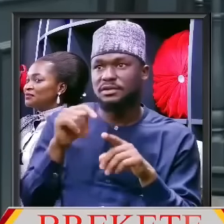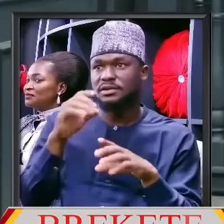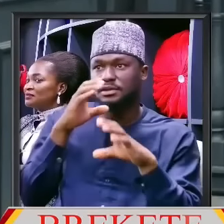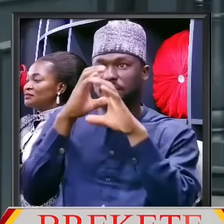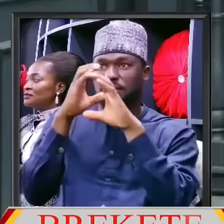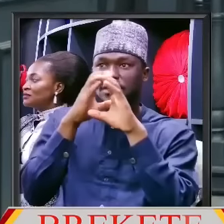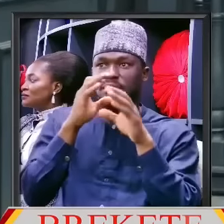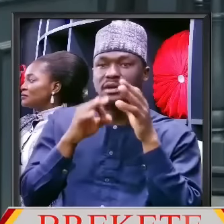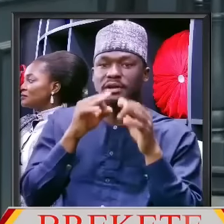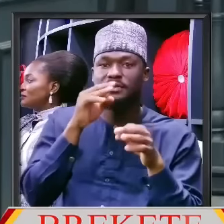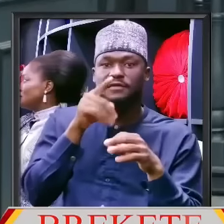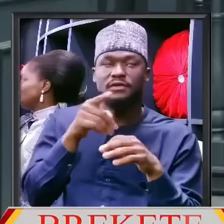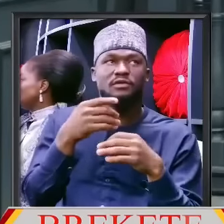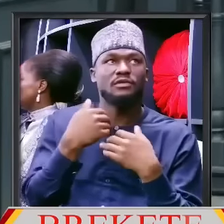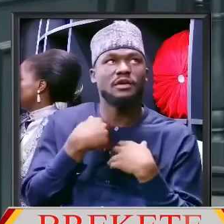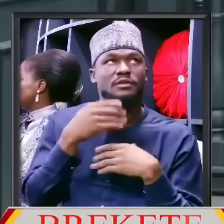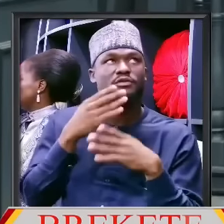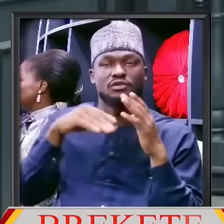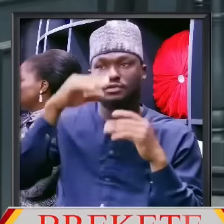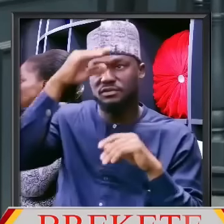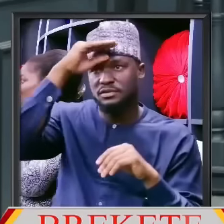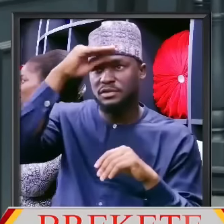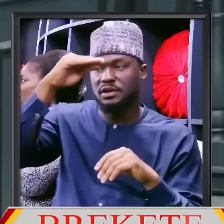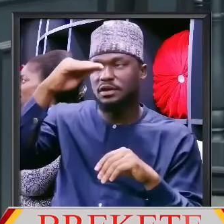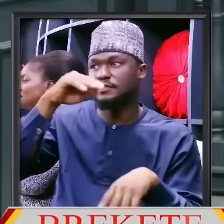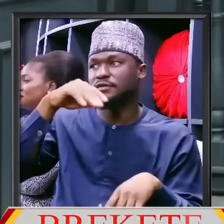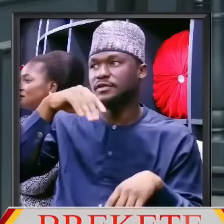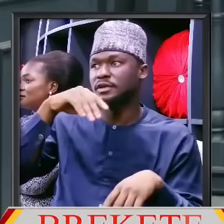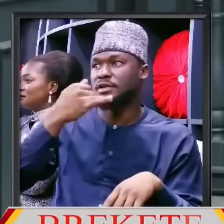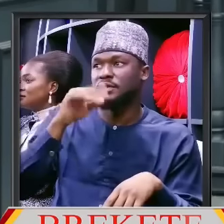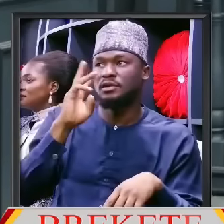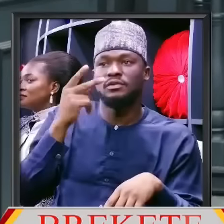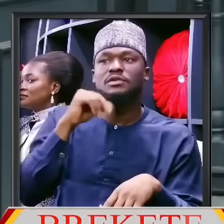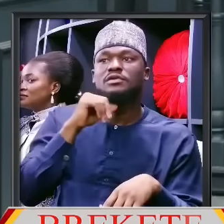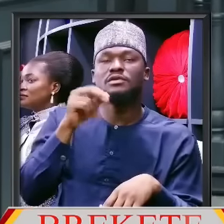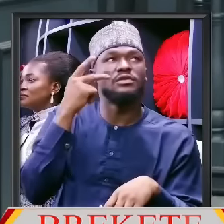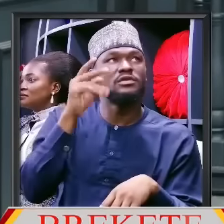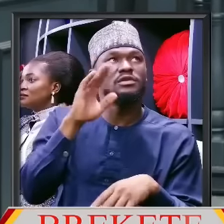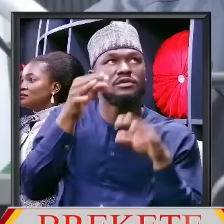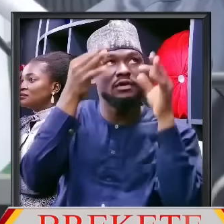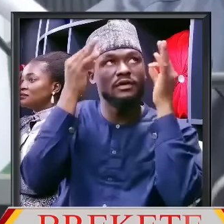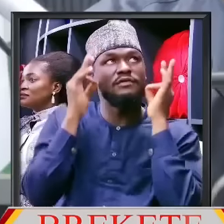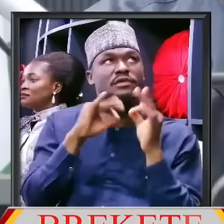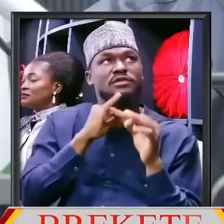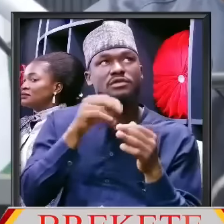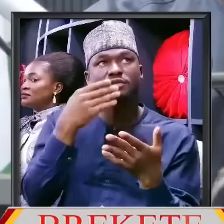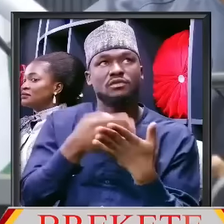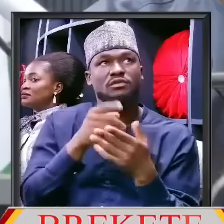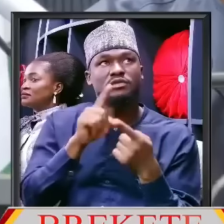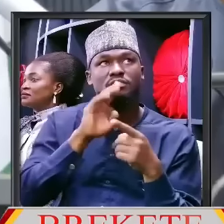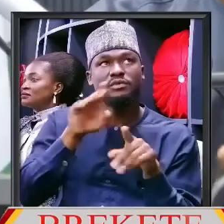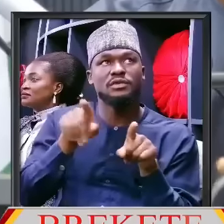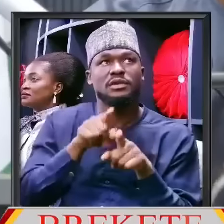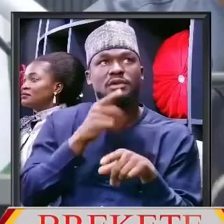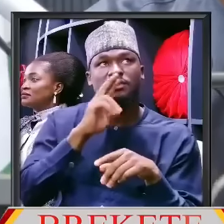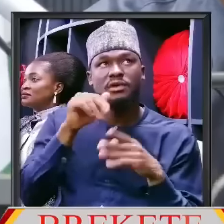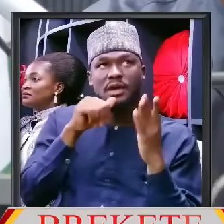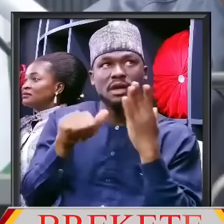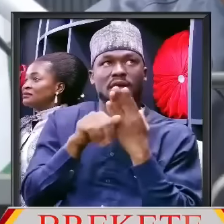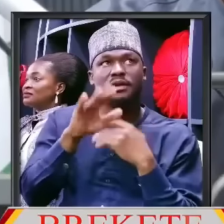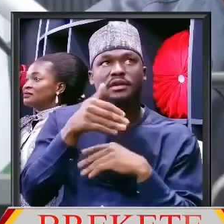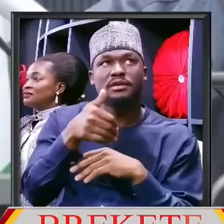you wear some face cap, depending on how light they shine where you they face, they no go see your face. And they no good. They go come be like say you they